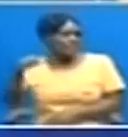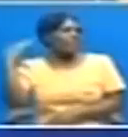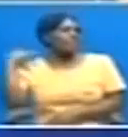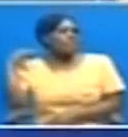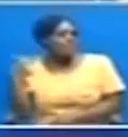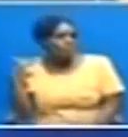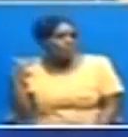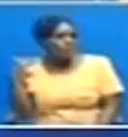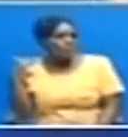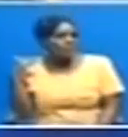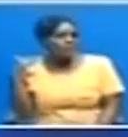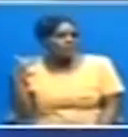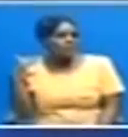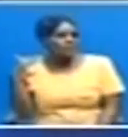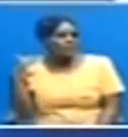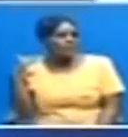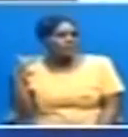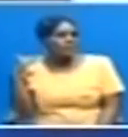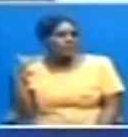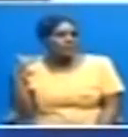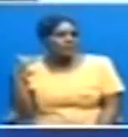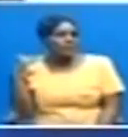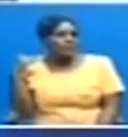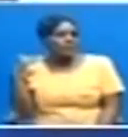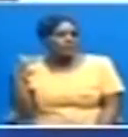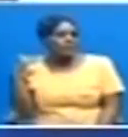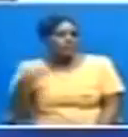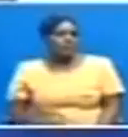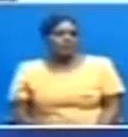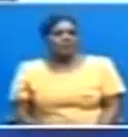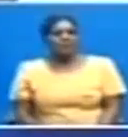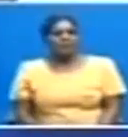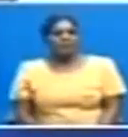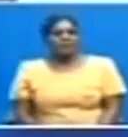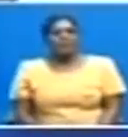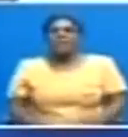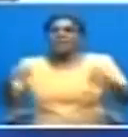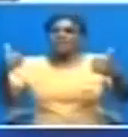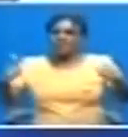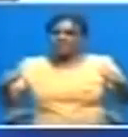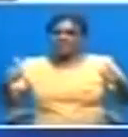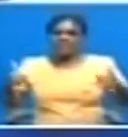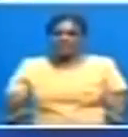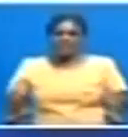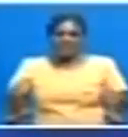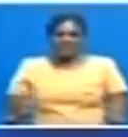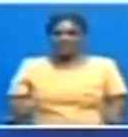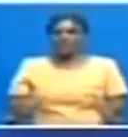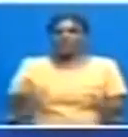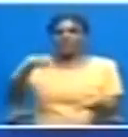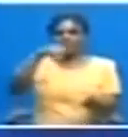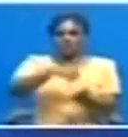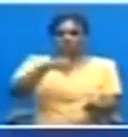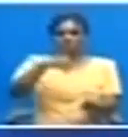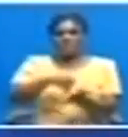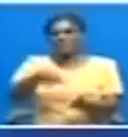they were thieves because I've stayed with them since childhood. He has never, in the local chiefs can tell you, Dennis